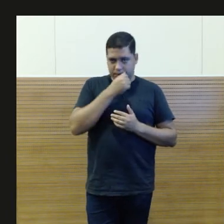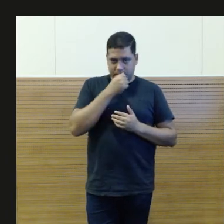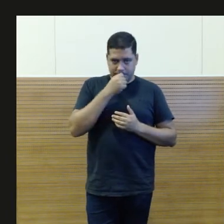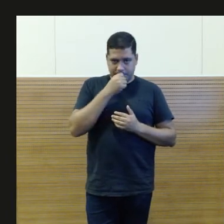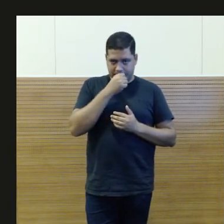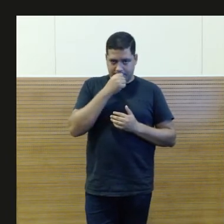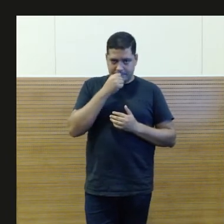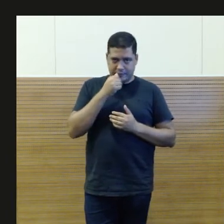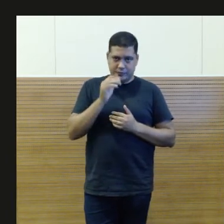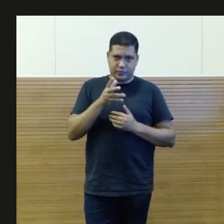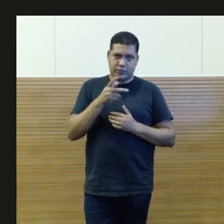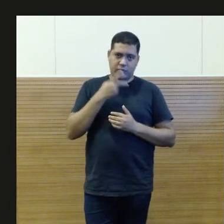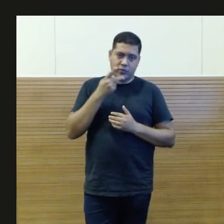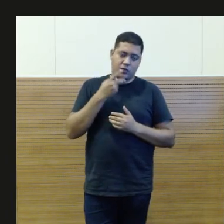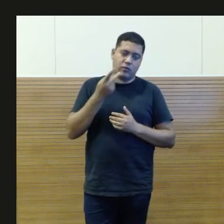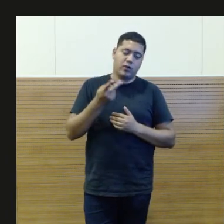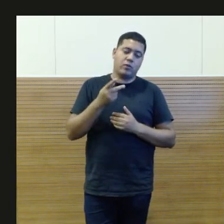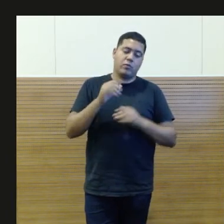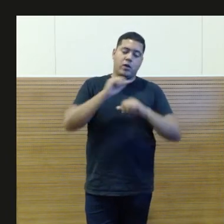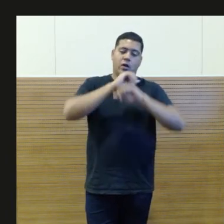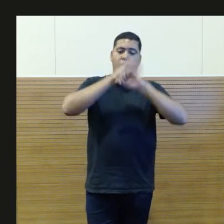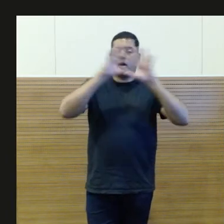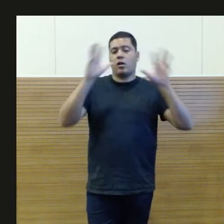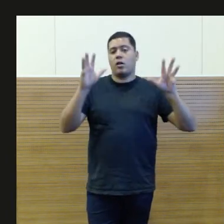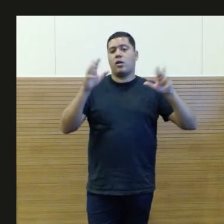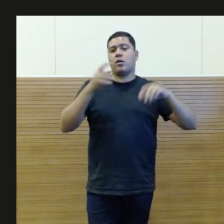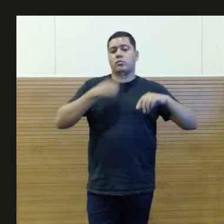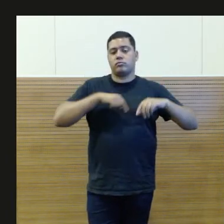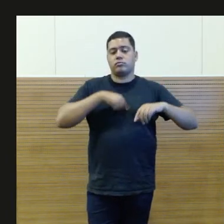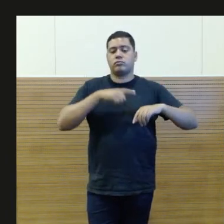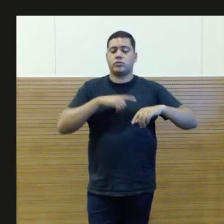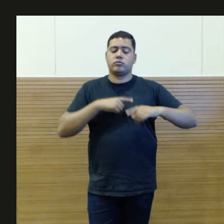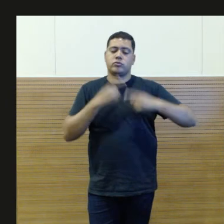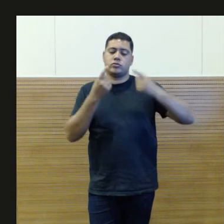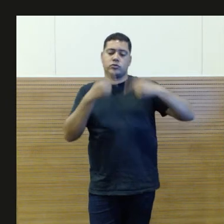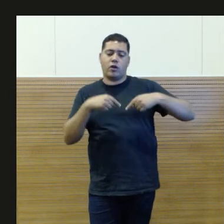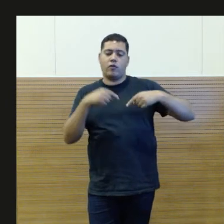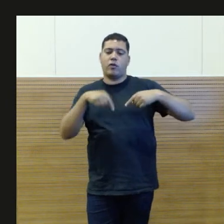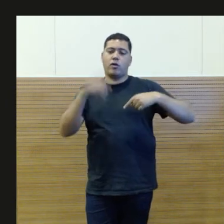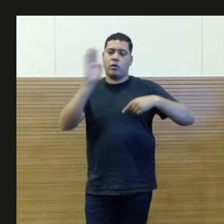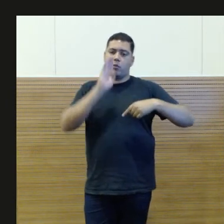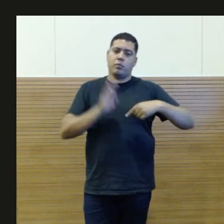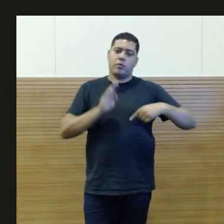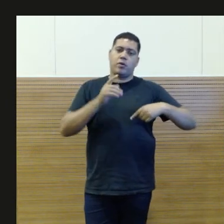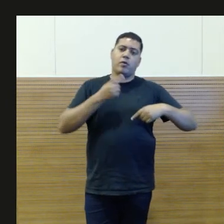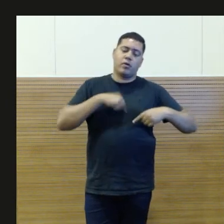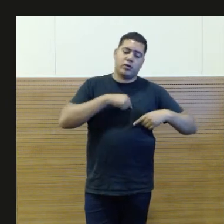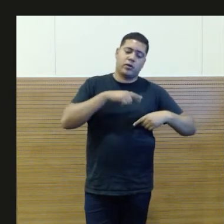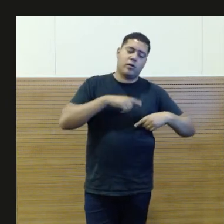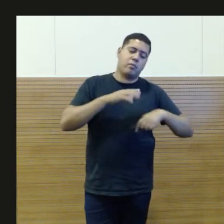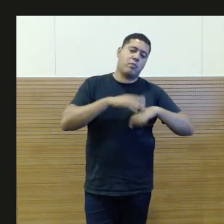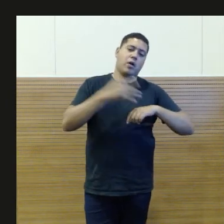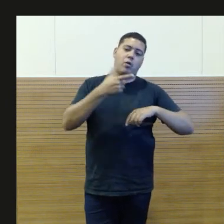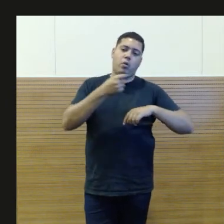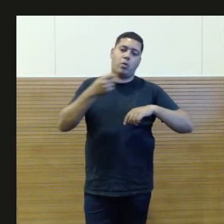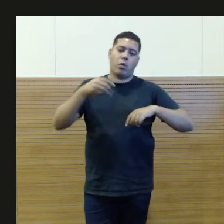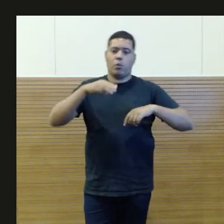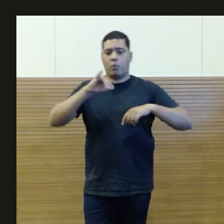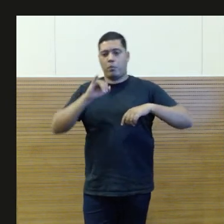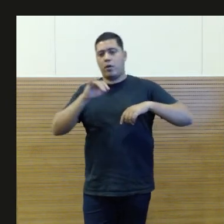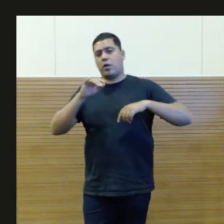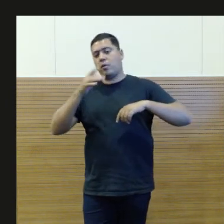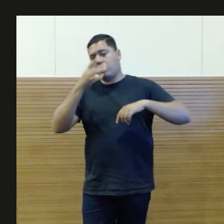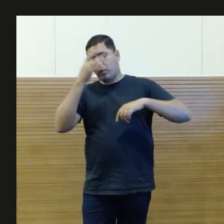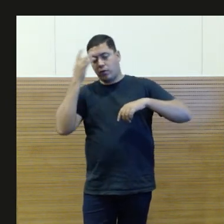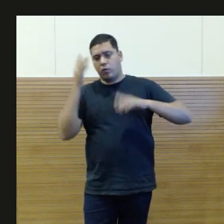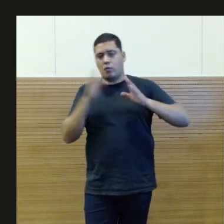40,000 teams. Well, at the moment of the individual doctor visit or doctor appointment for the unified health